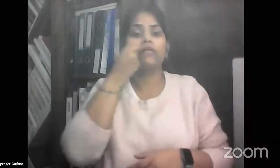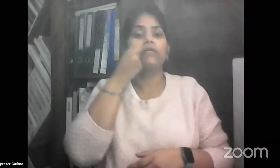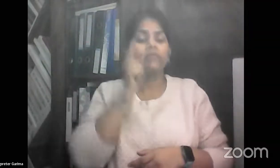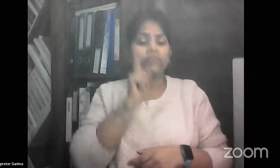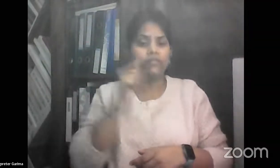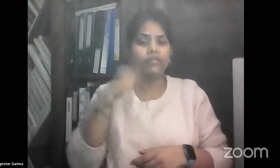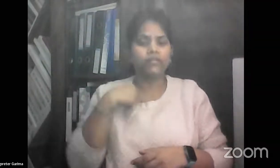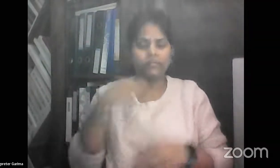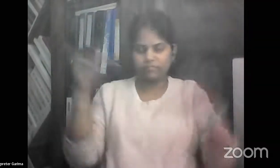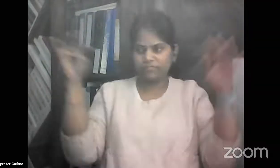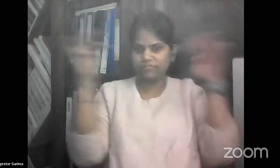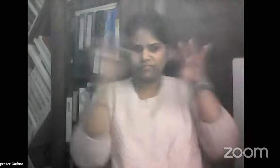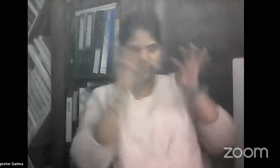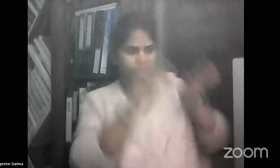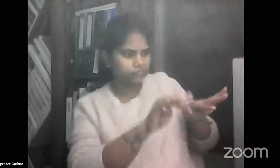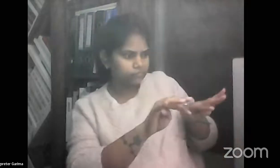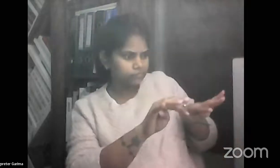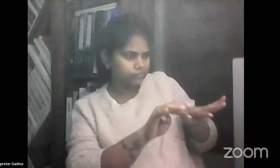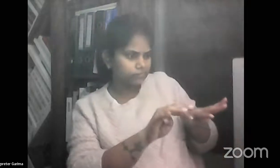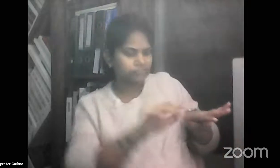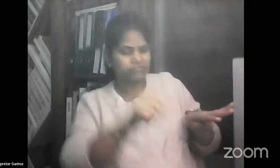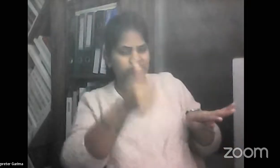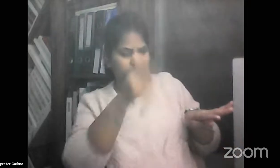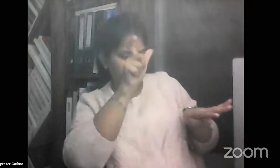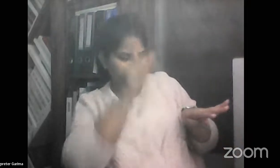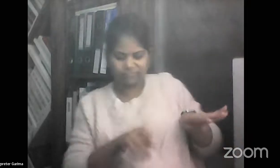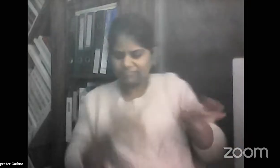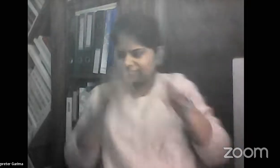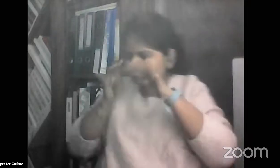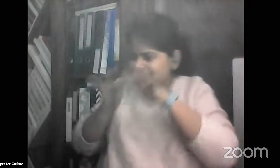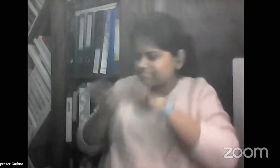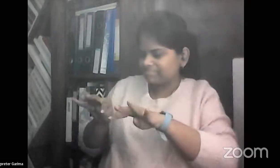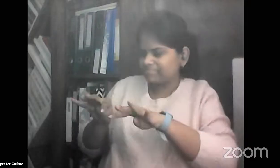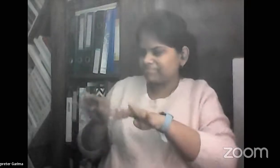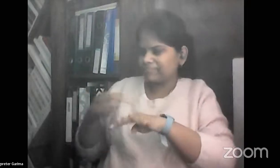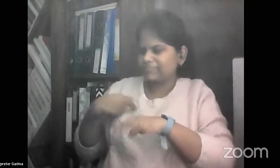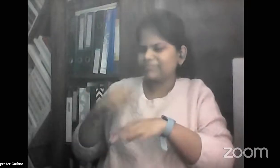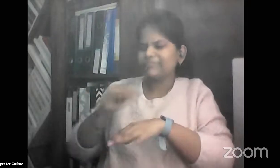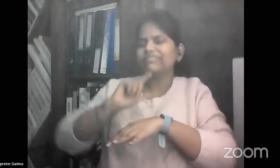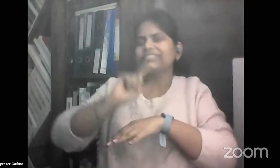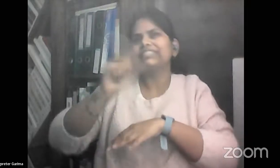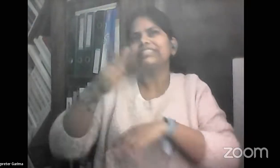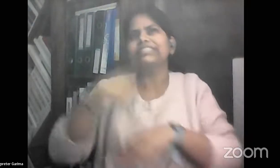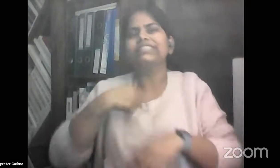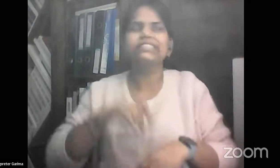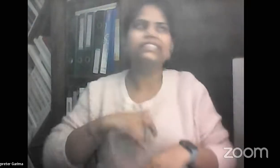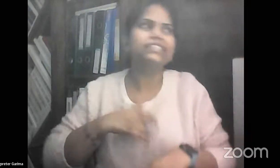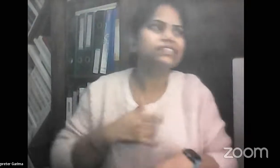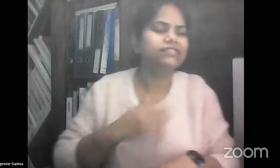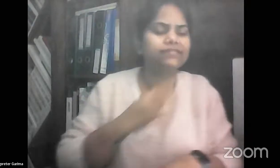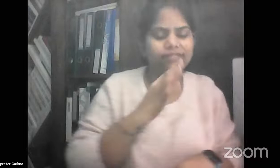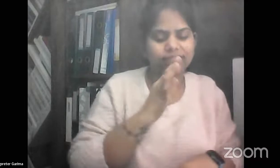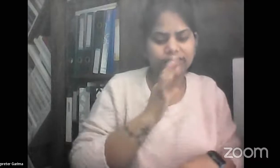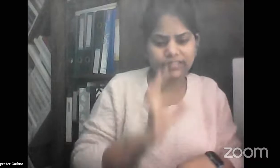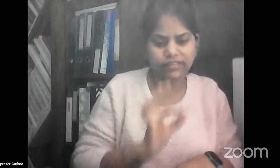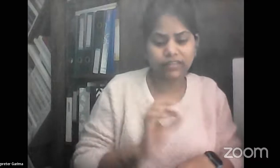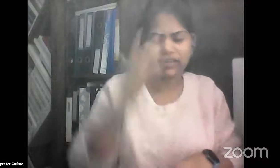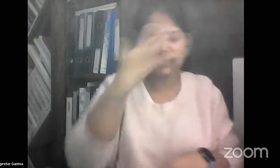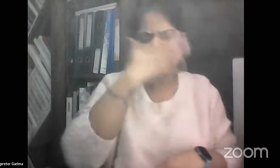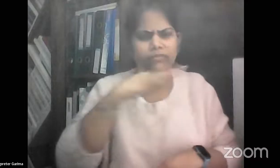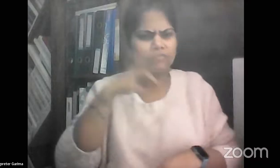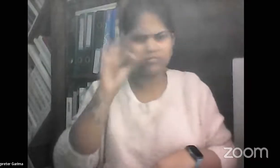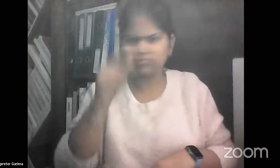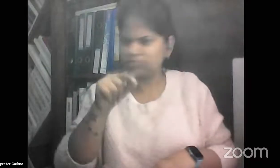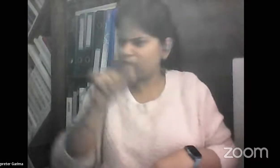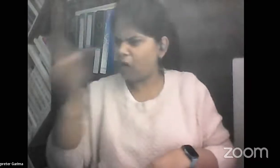attention to the beauty of being the other. It was only later that I realized that this beauty may not be appealing to